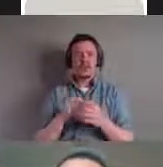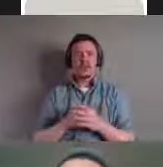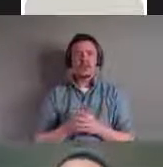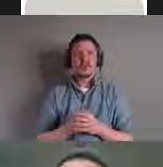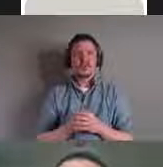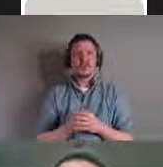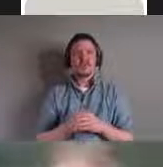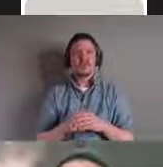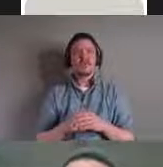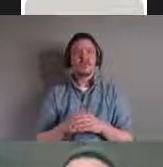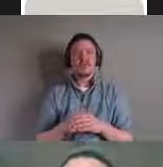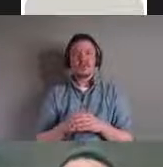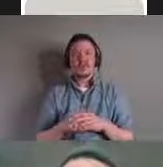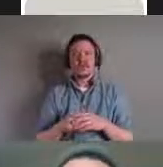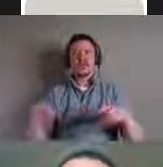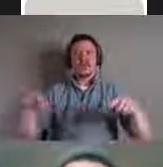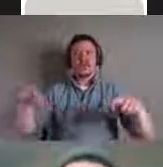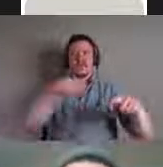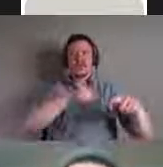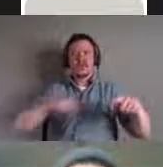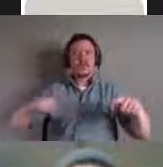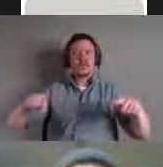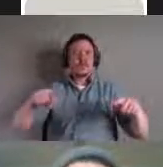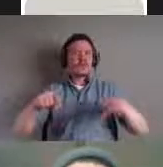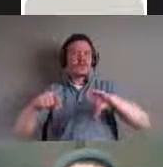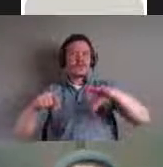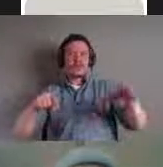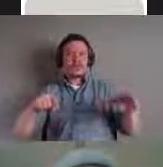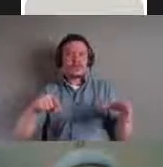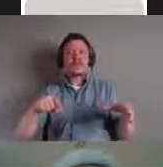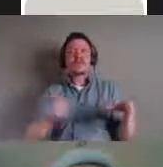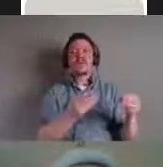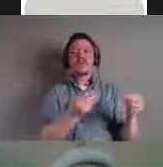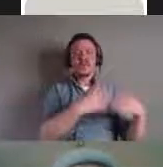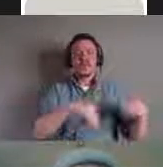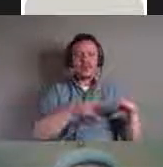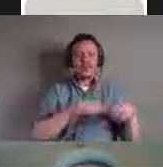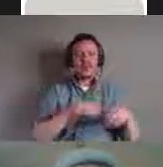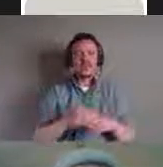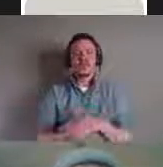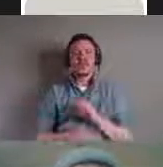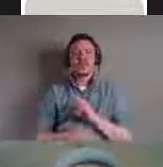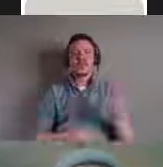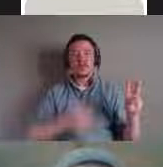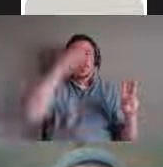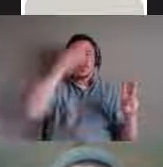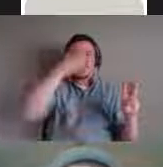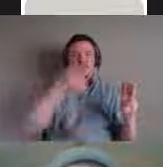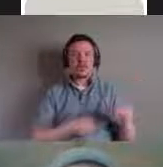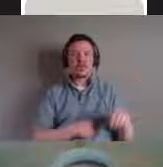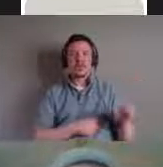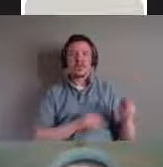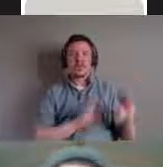the site is going to be in relation to the overall campus. So this is west facing. Here's the mural site. Again,